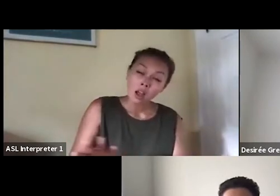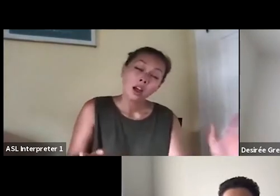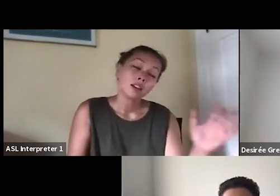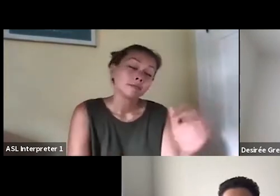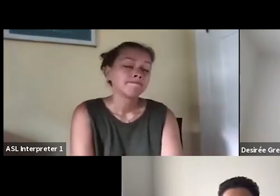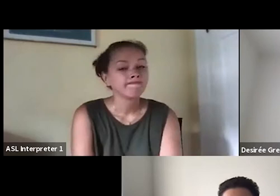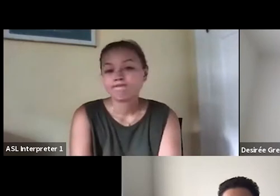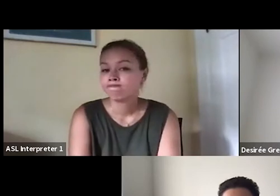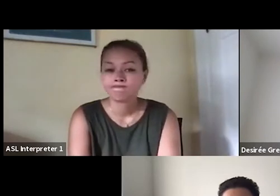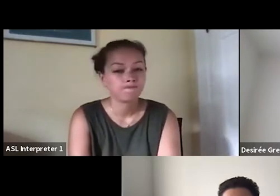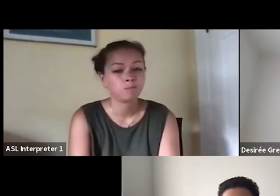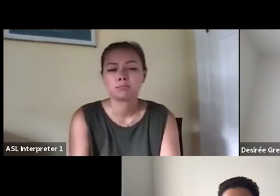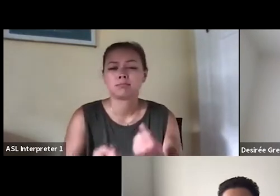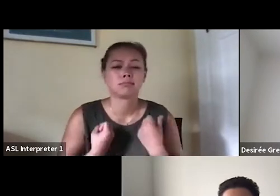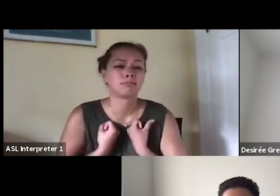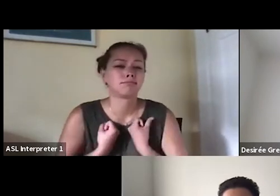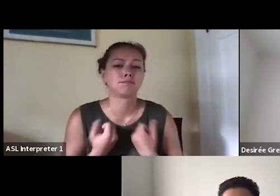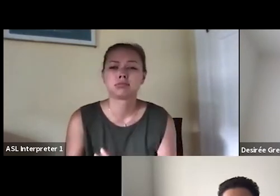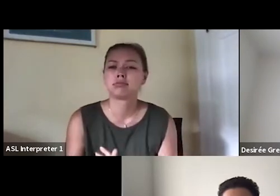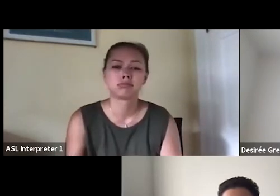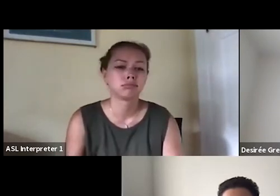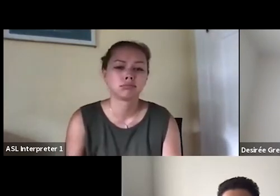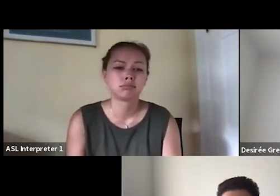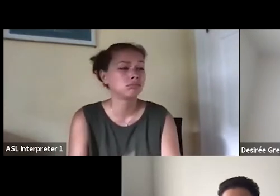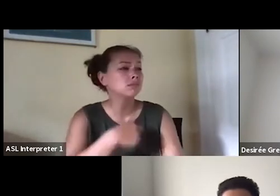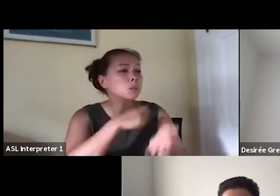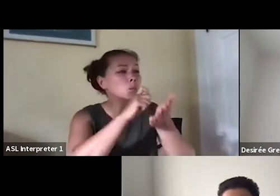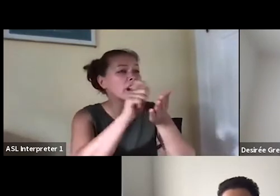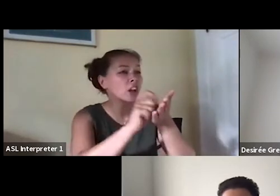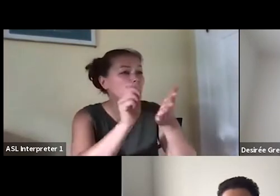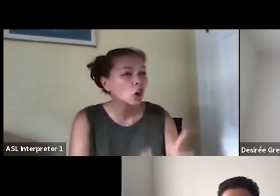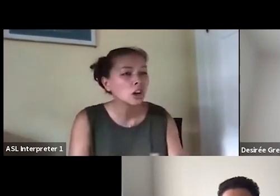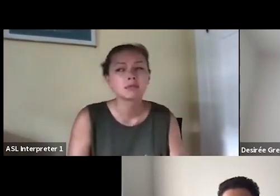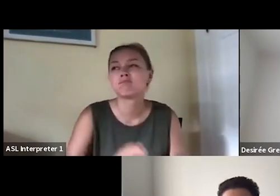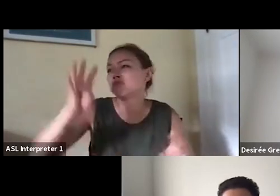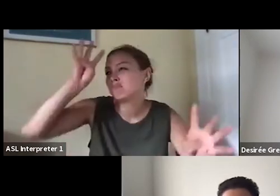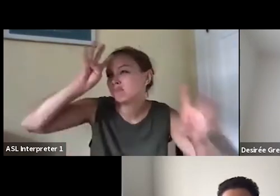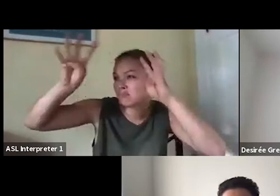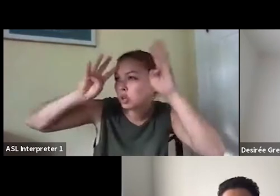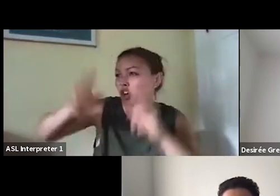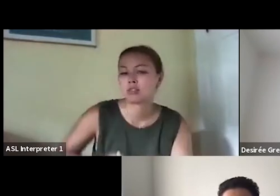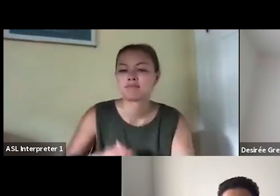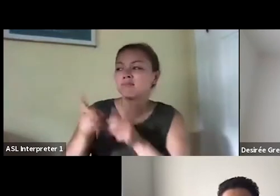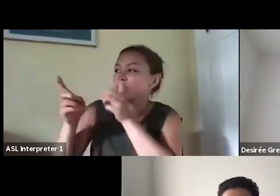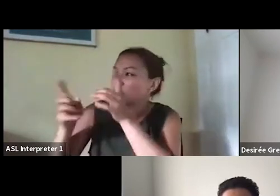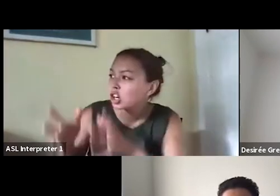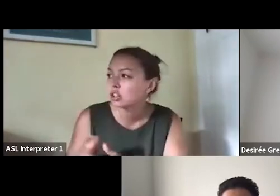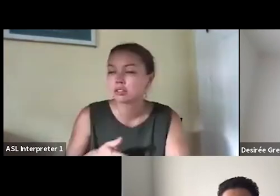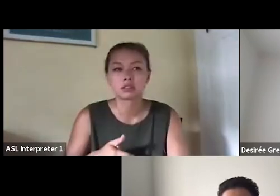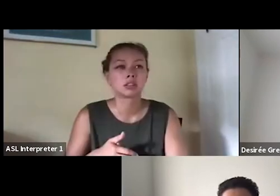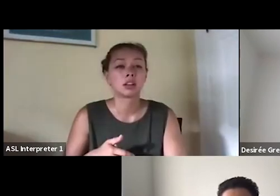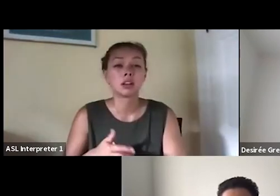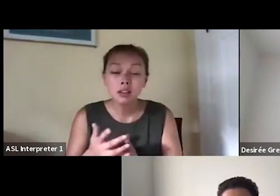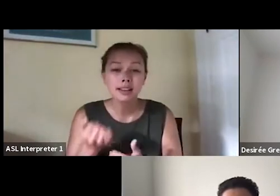creator or writer or director or any kind of type of creative, where sometimes in conferences and panels where you're with